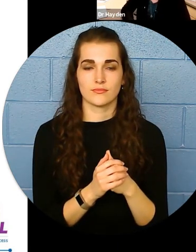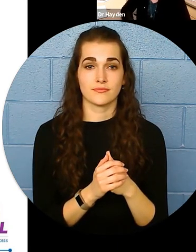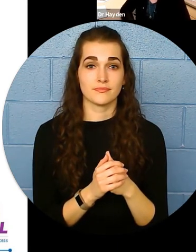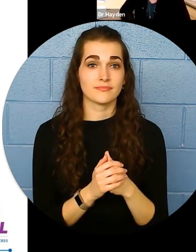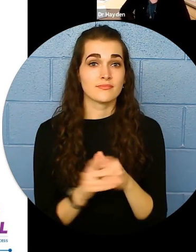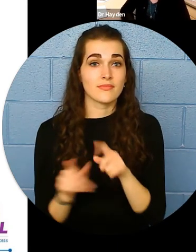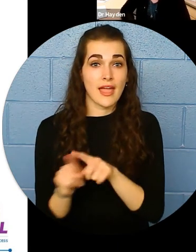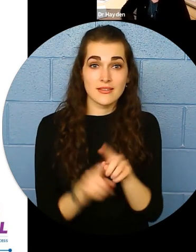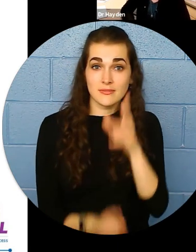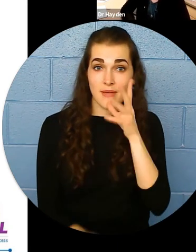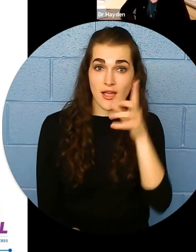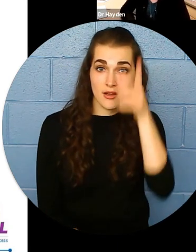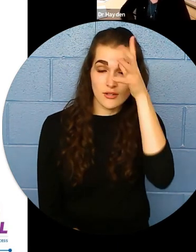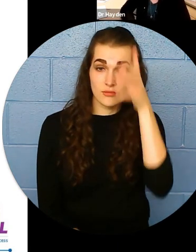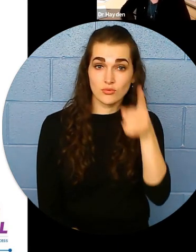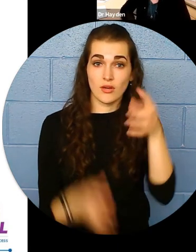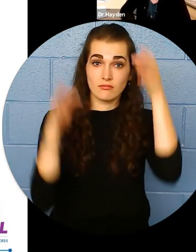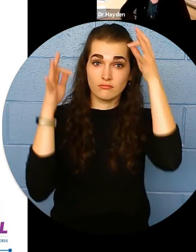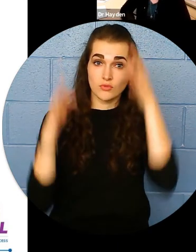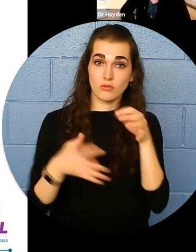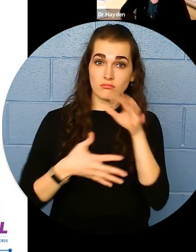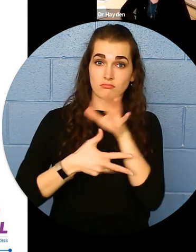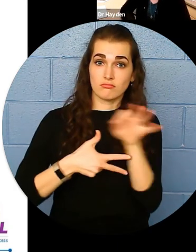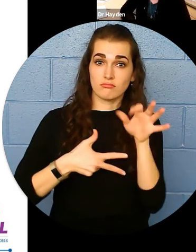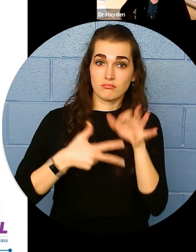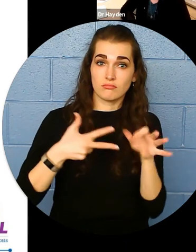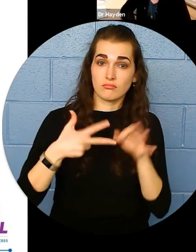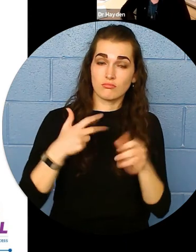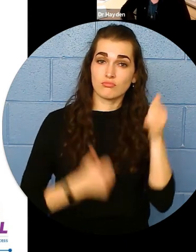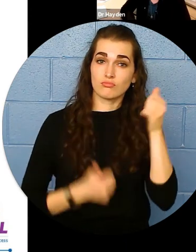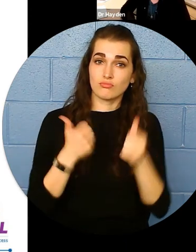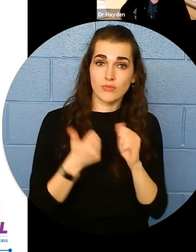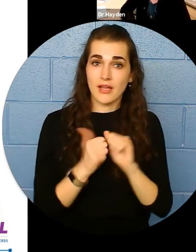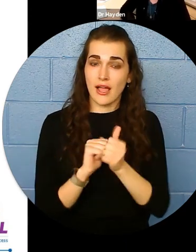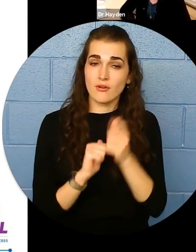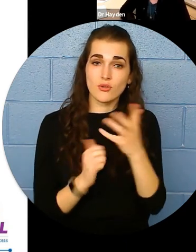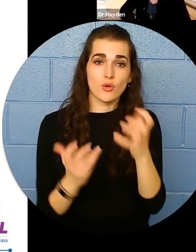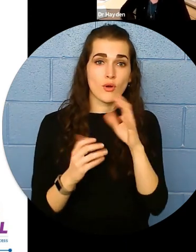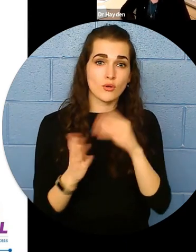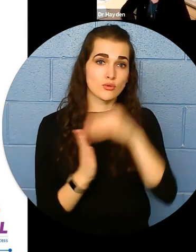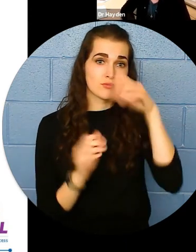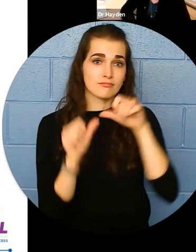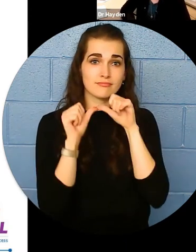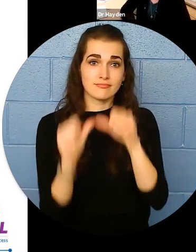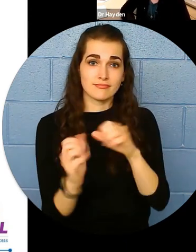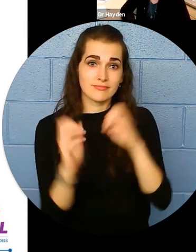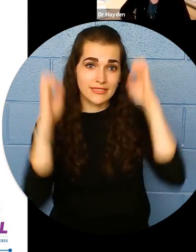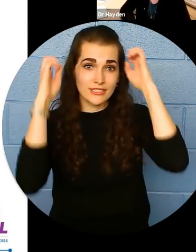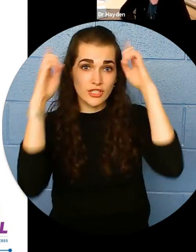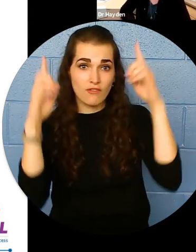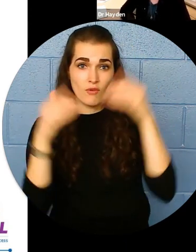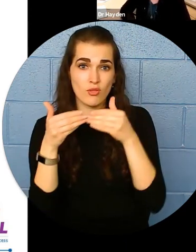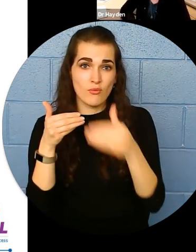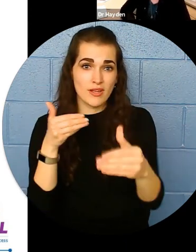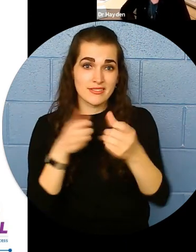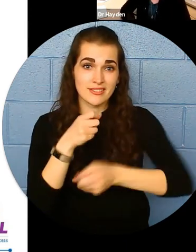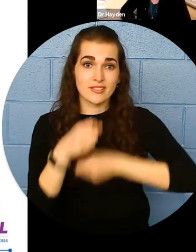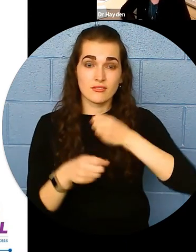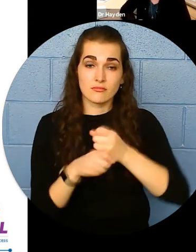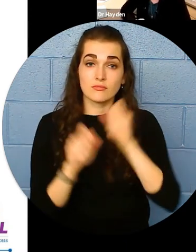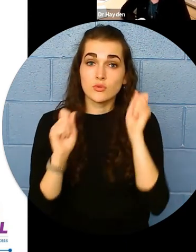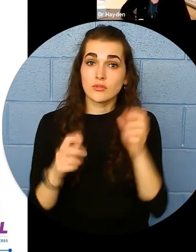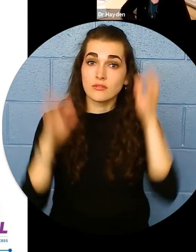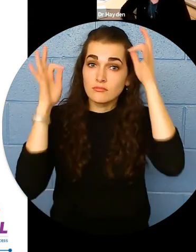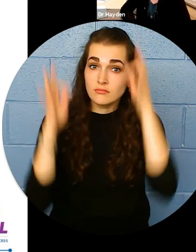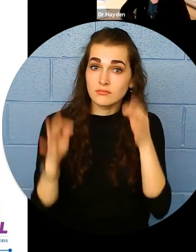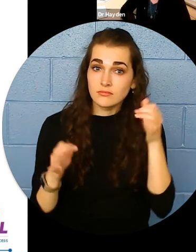As a parent, you have the choice on how you would like your student to continue with their education for the rest of the year. You can